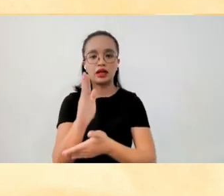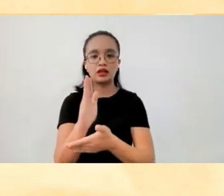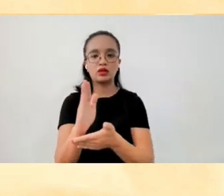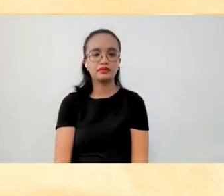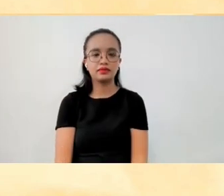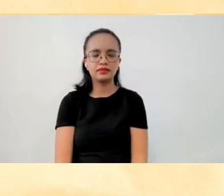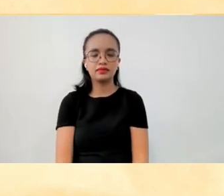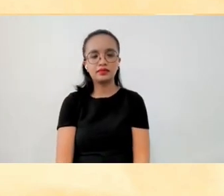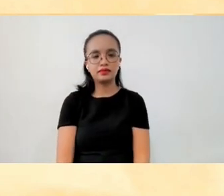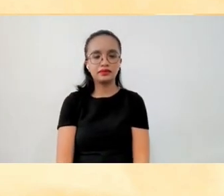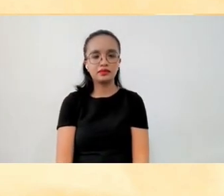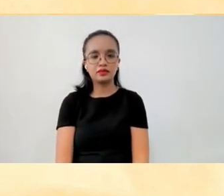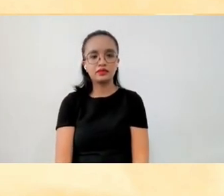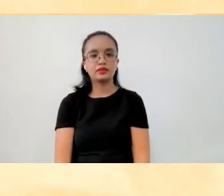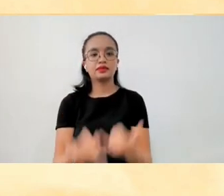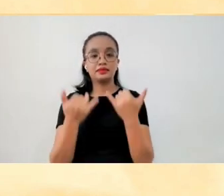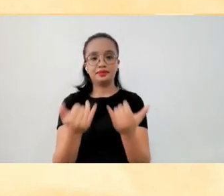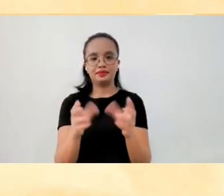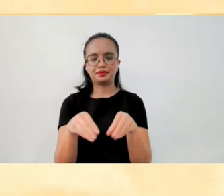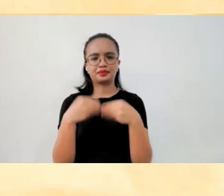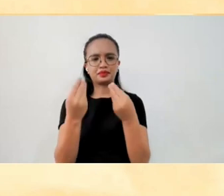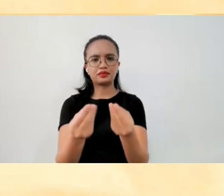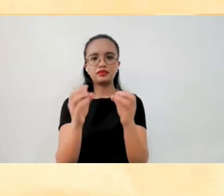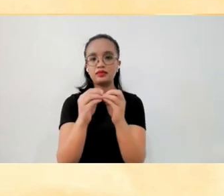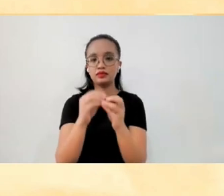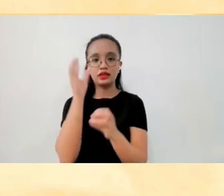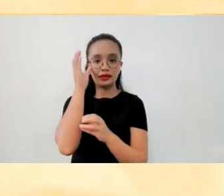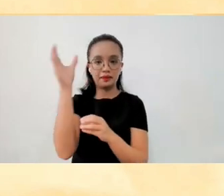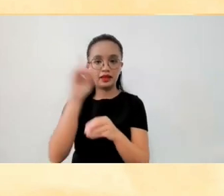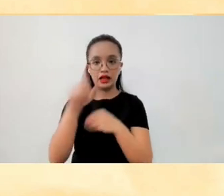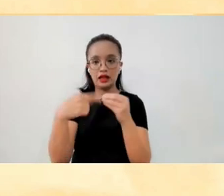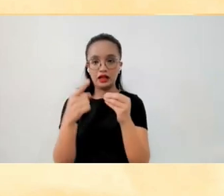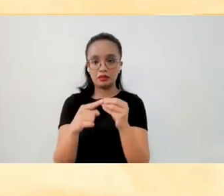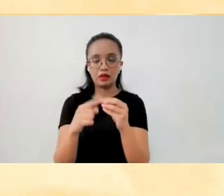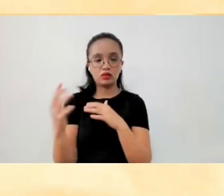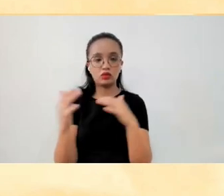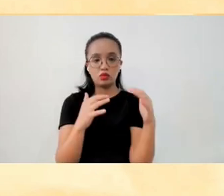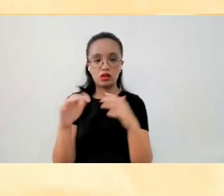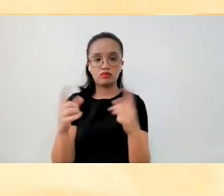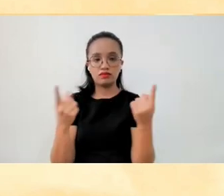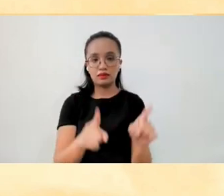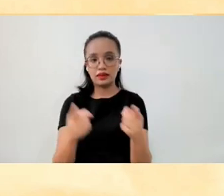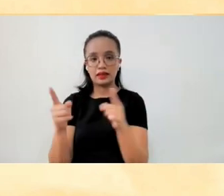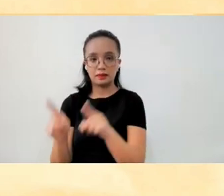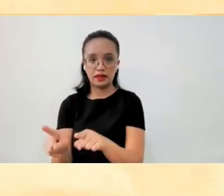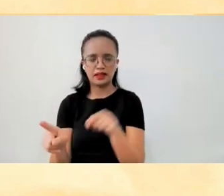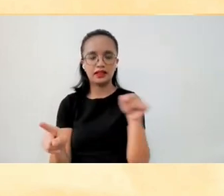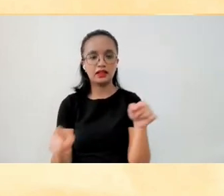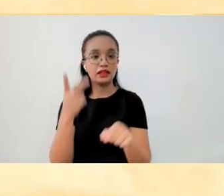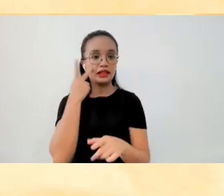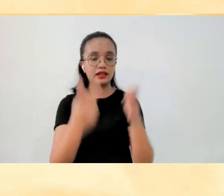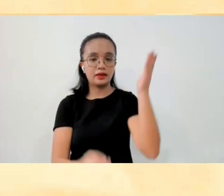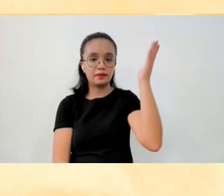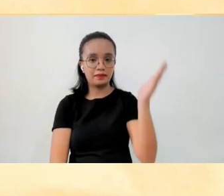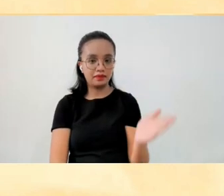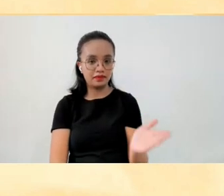self-determination. To further provide context on the conflict in the region, you see on the slide